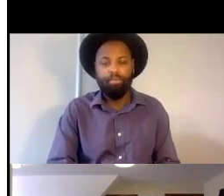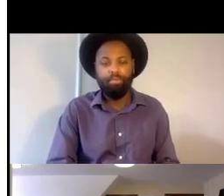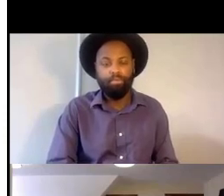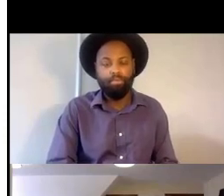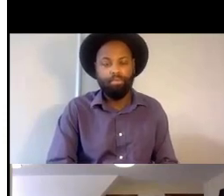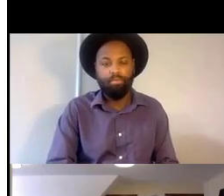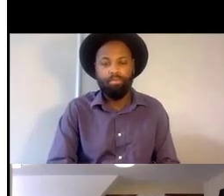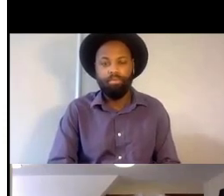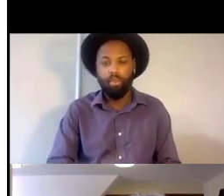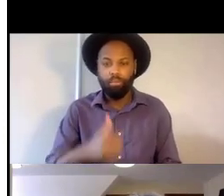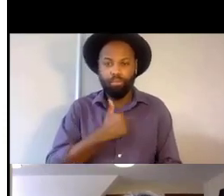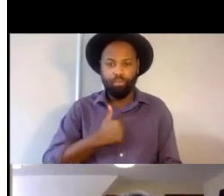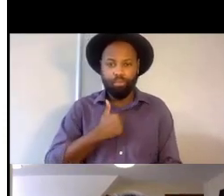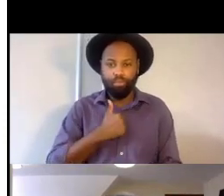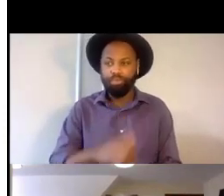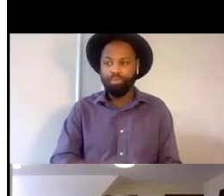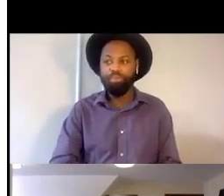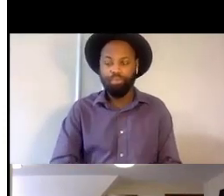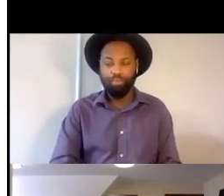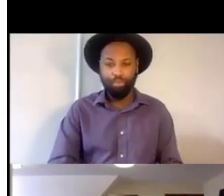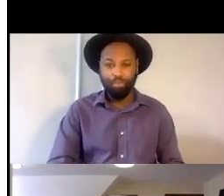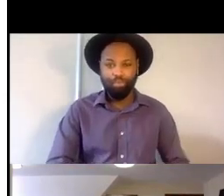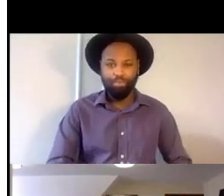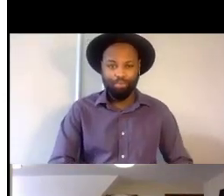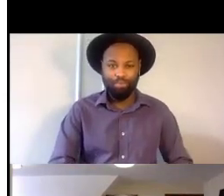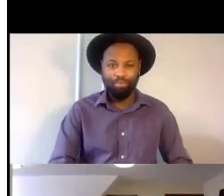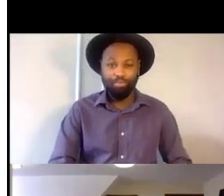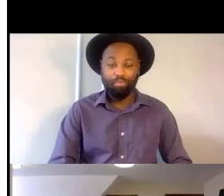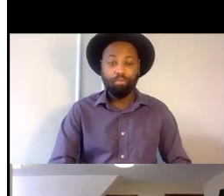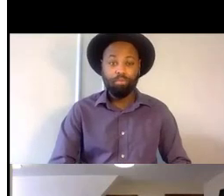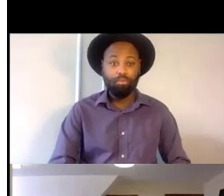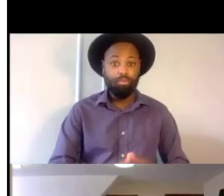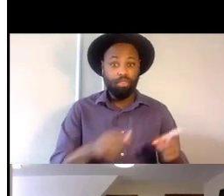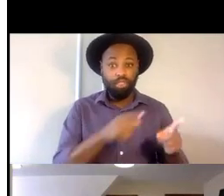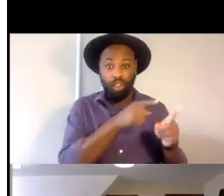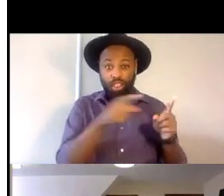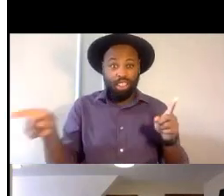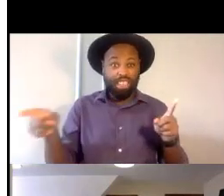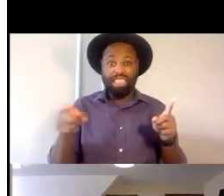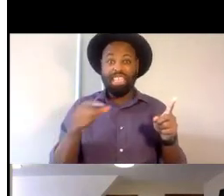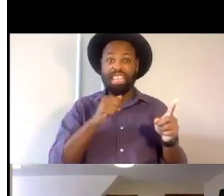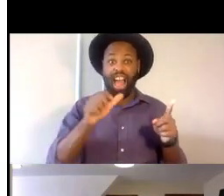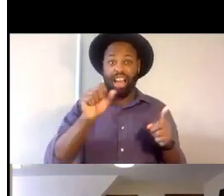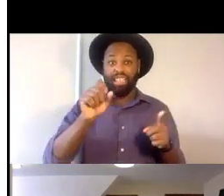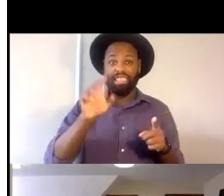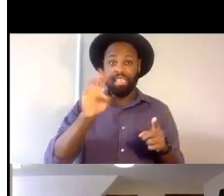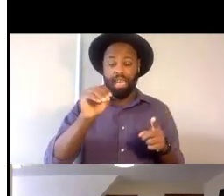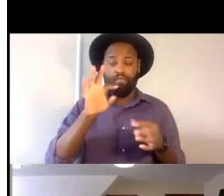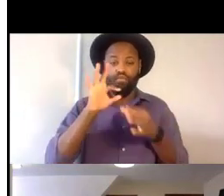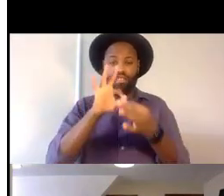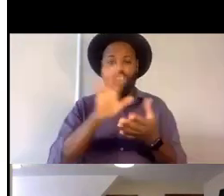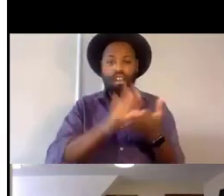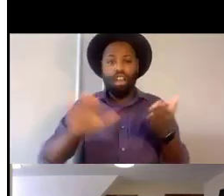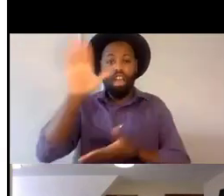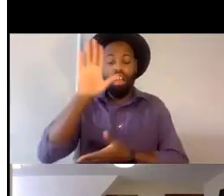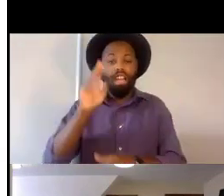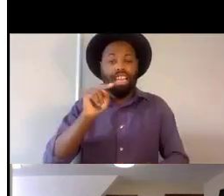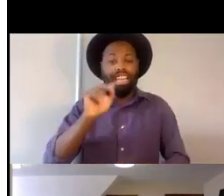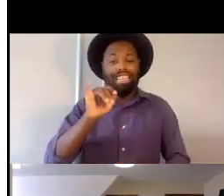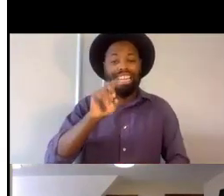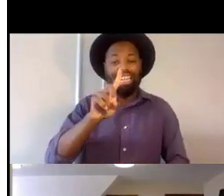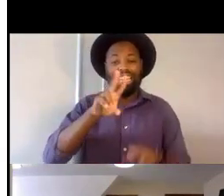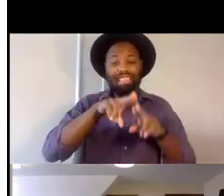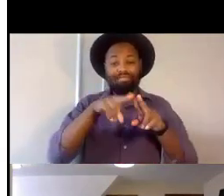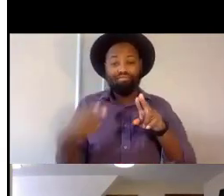Oh, pardon me. So all of these non-STEM colleges, the NTID has gone